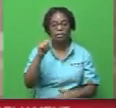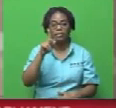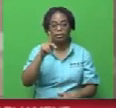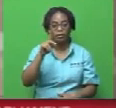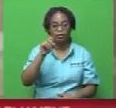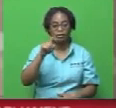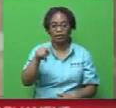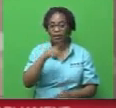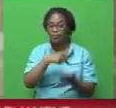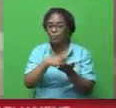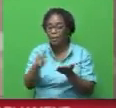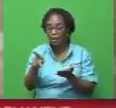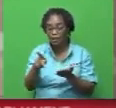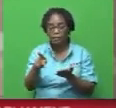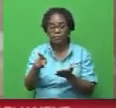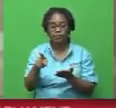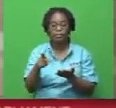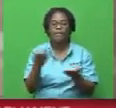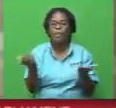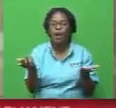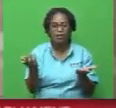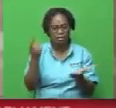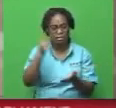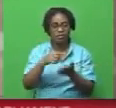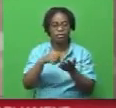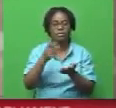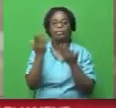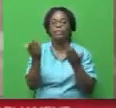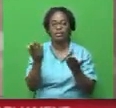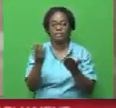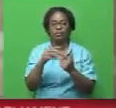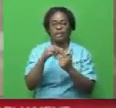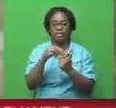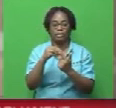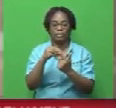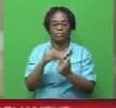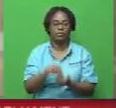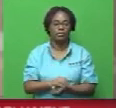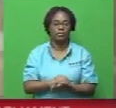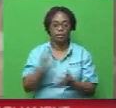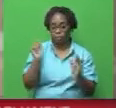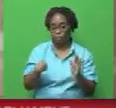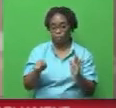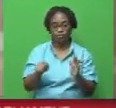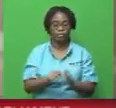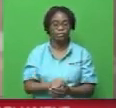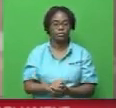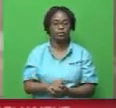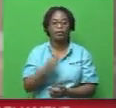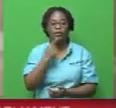people involved in what they call specialist prosecutions, I call it something not close to prosecution, but not quite prosecution. It sounds